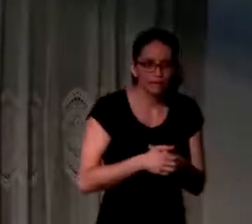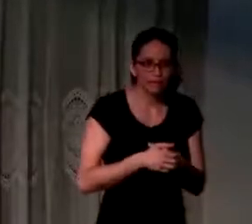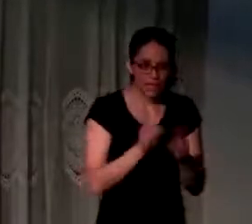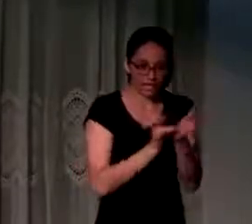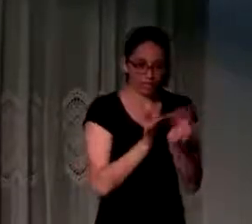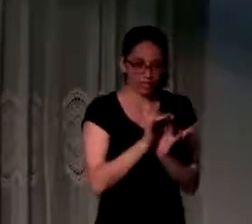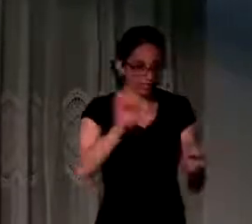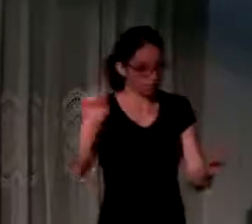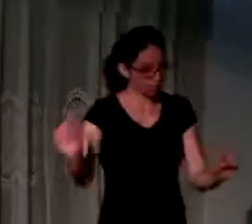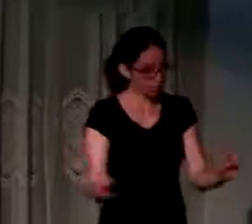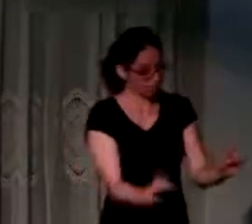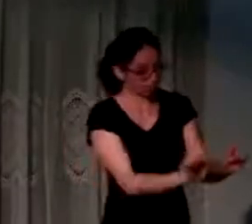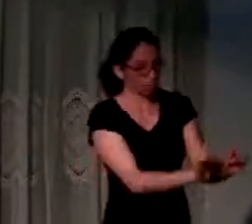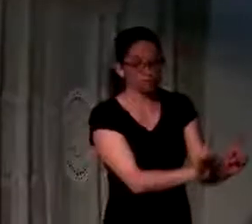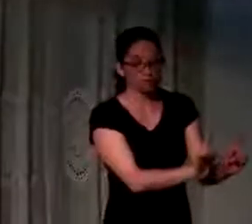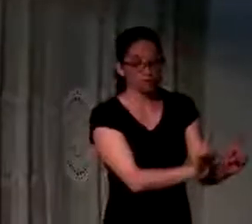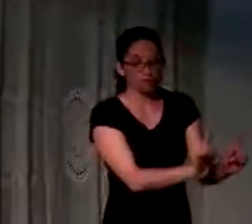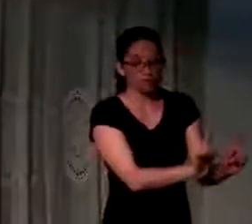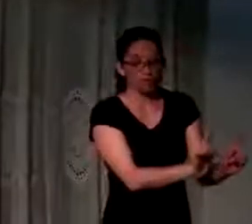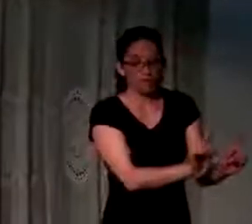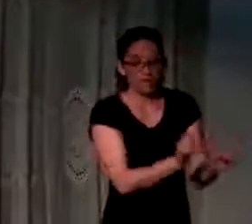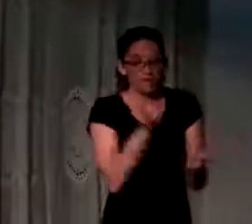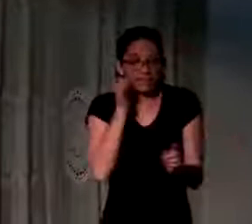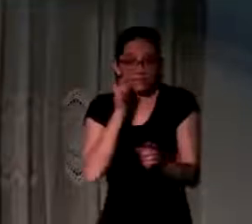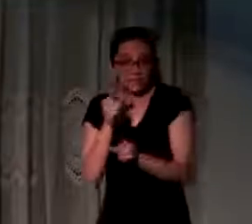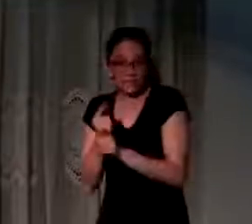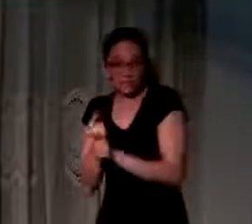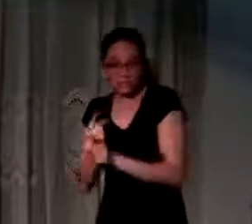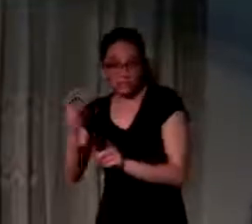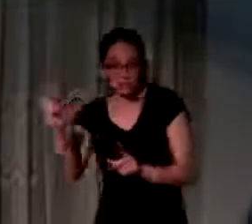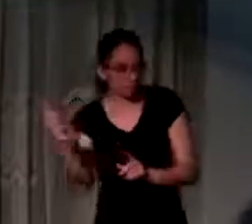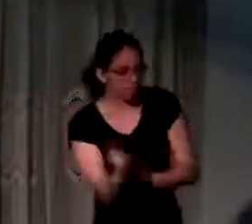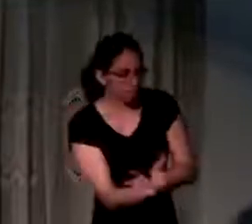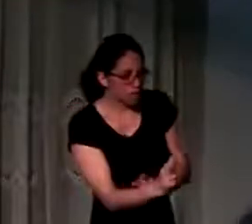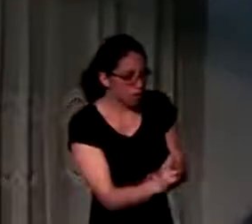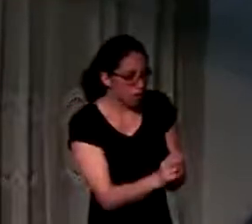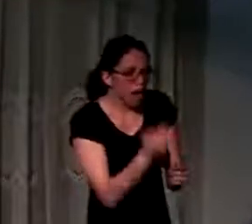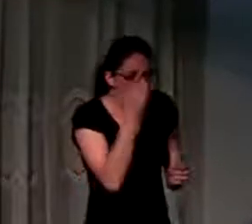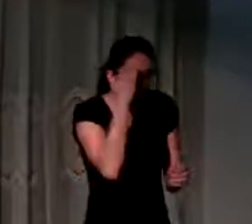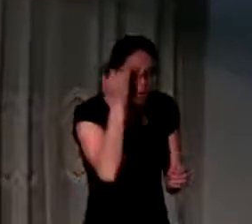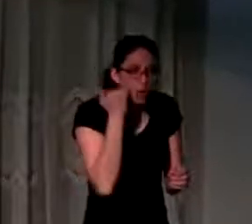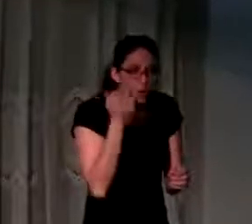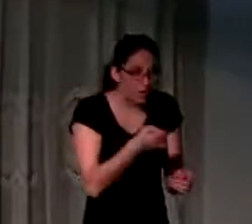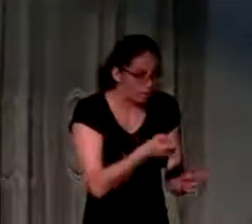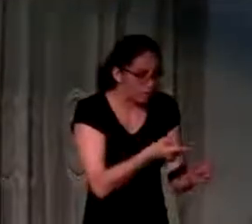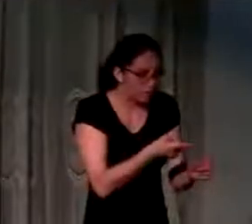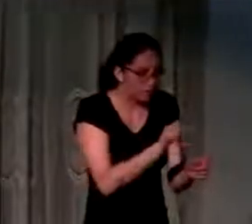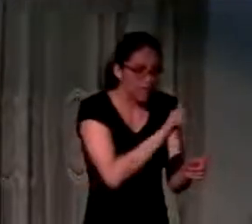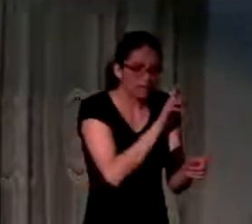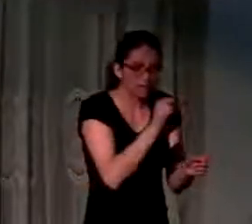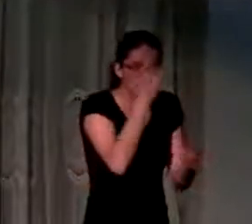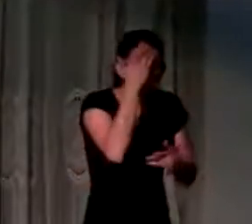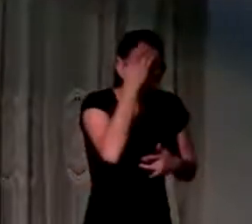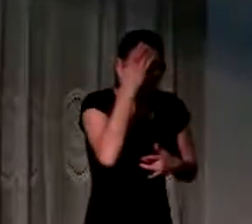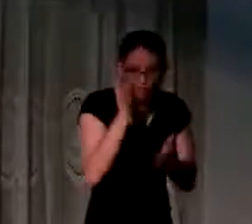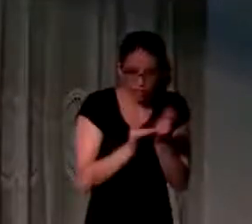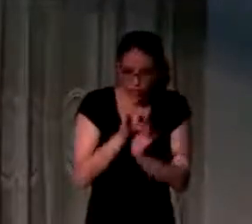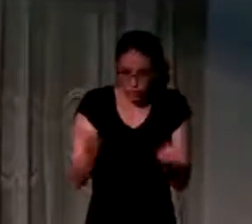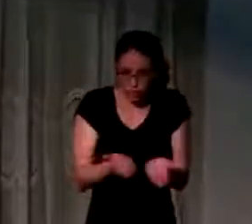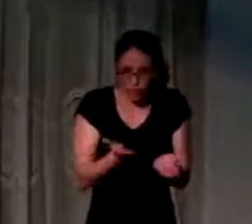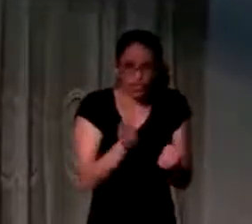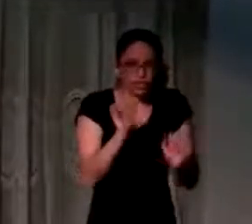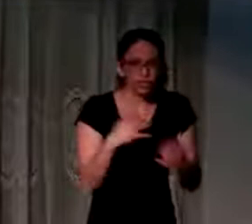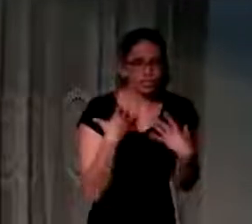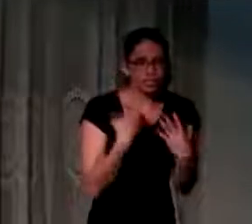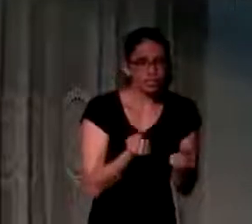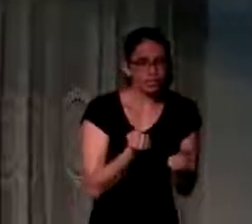And his sister came to him and said, oh, Jesus, I know you could have saved him if you'd been here when he was sick. Because I know